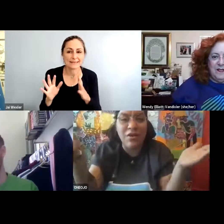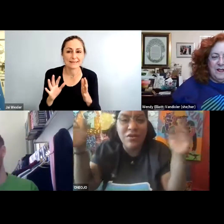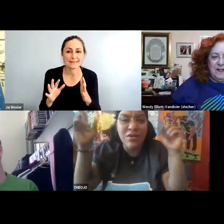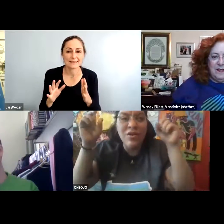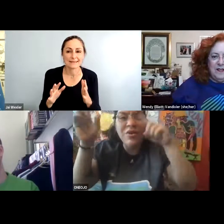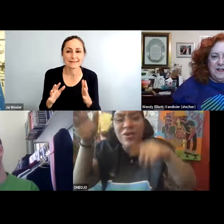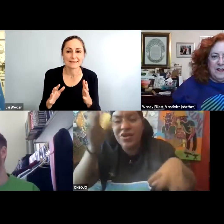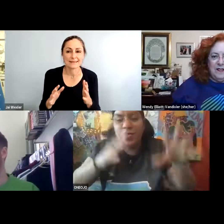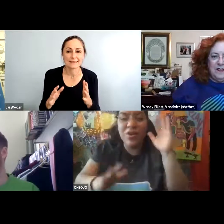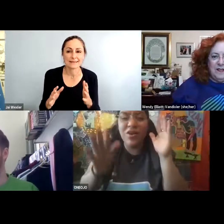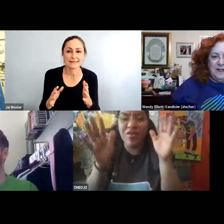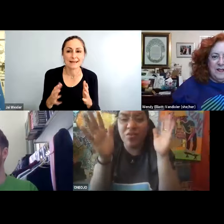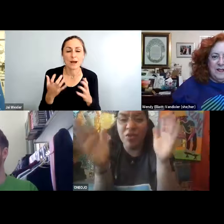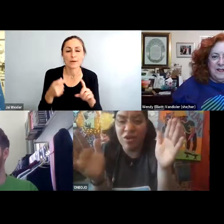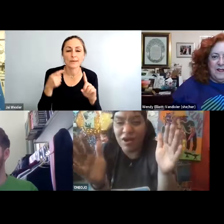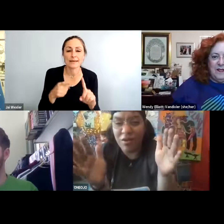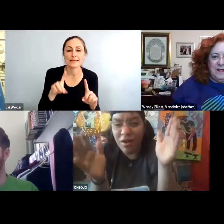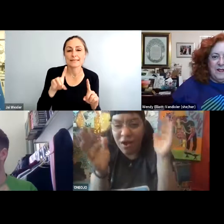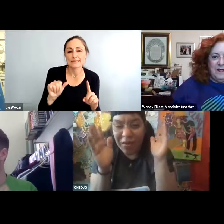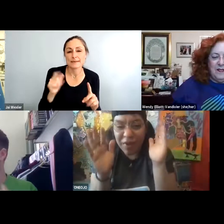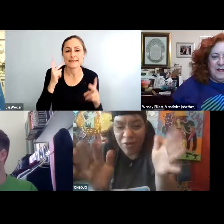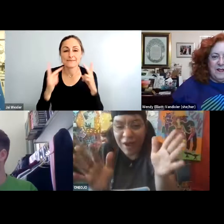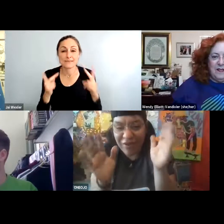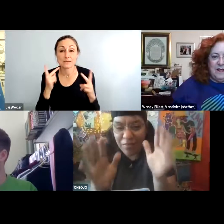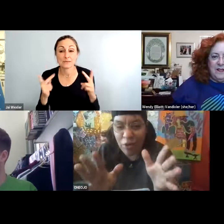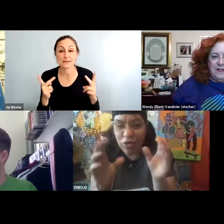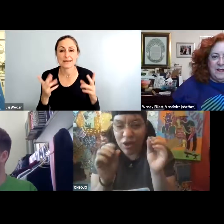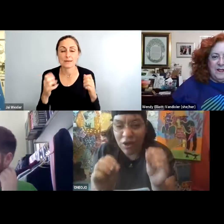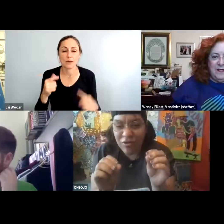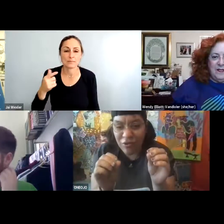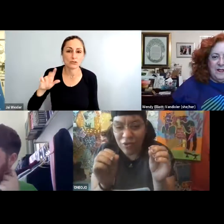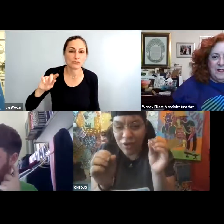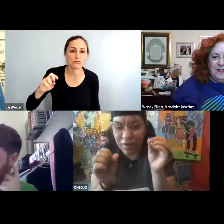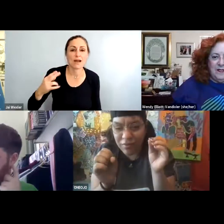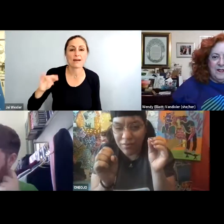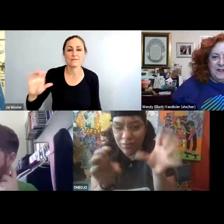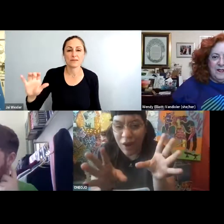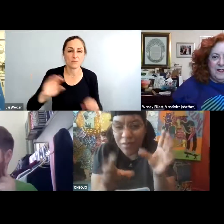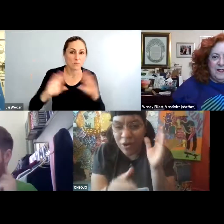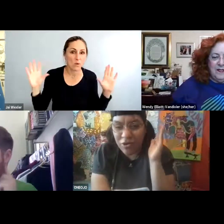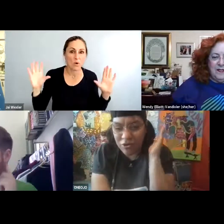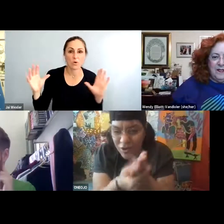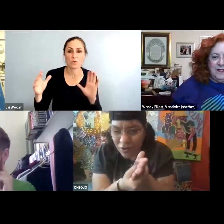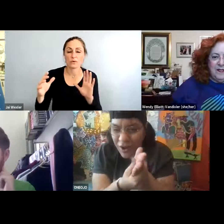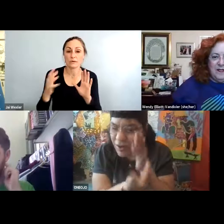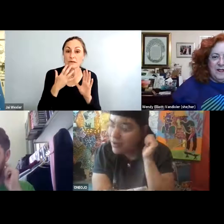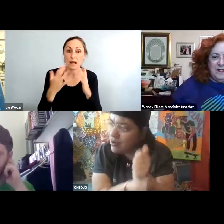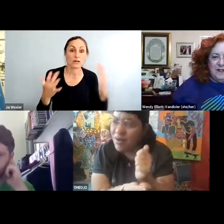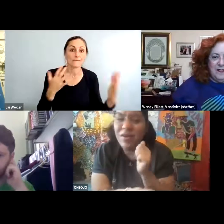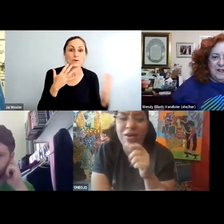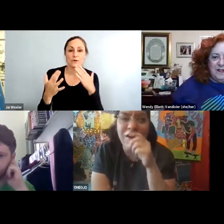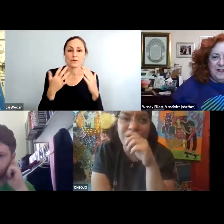be on disability visibility and be graphic and bold and colorful and bright, but also still